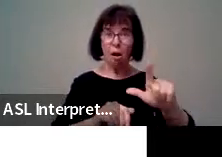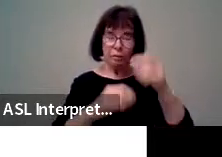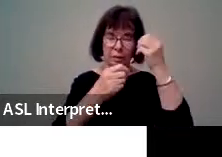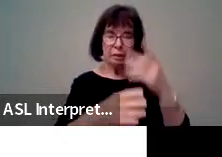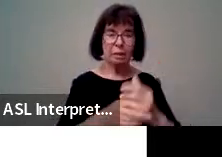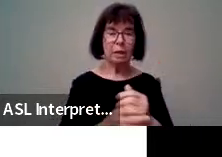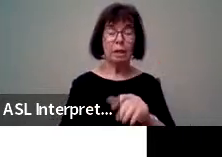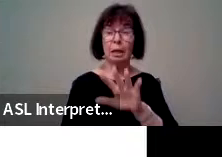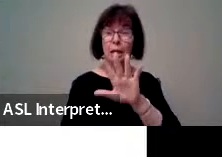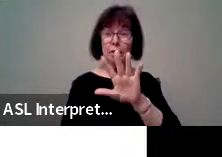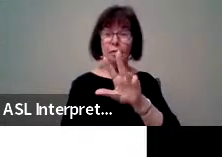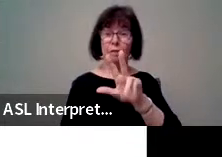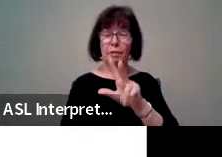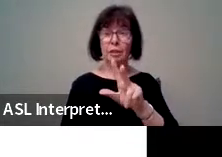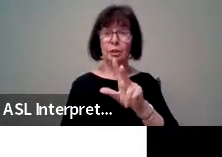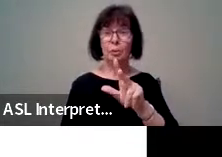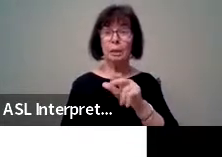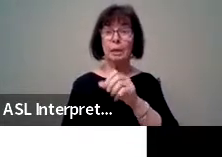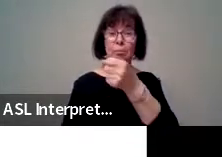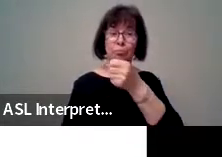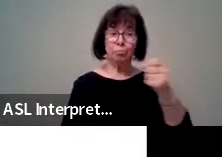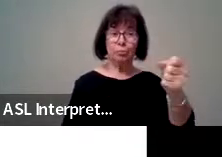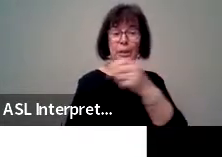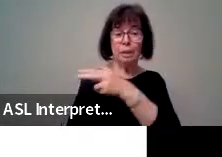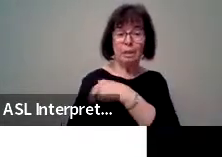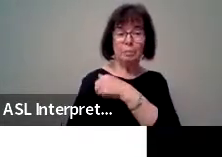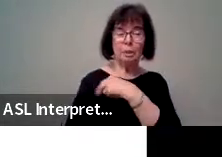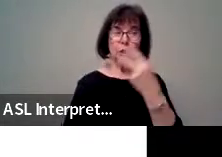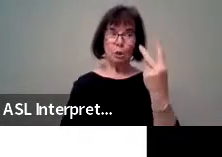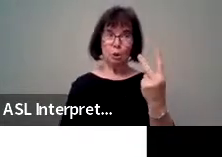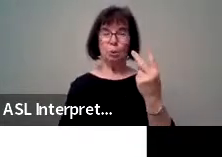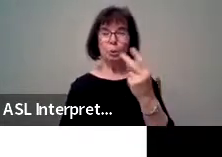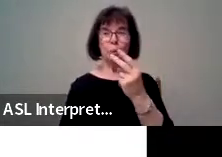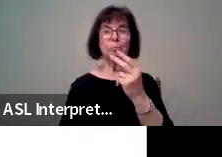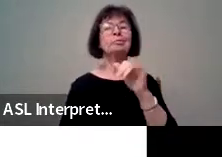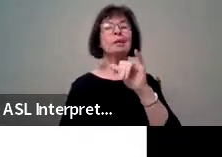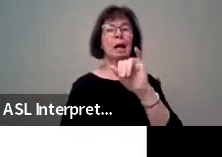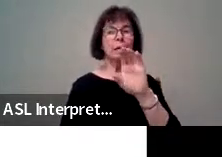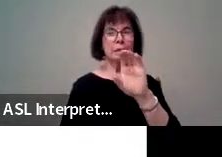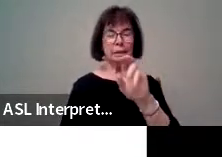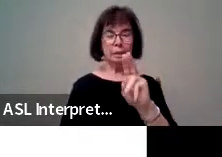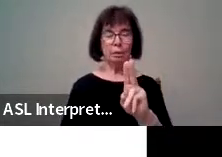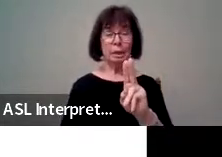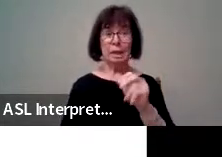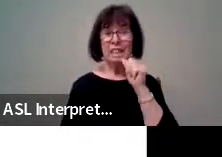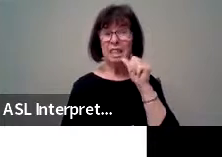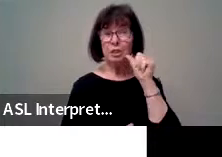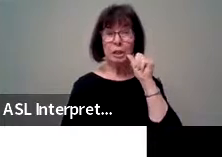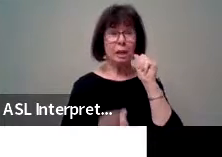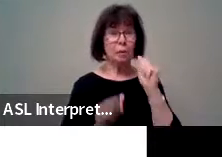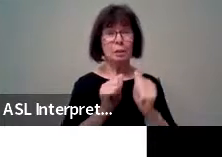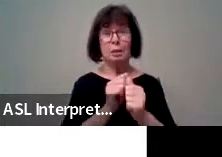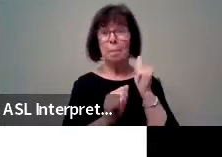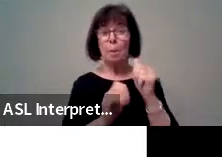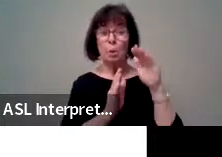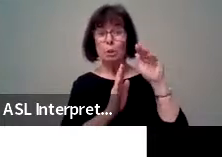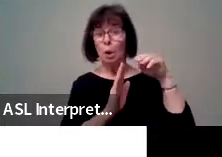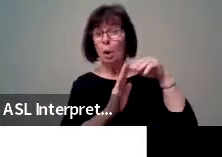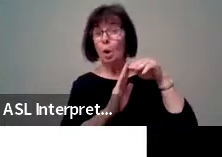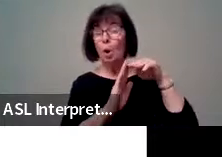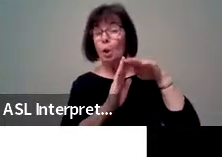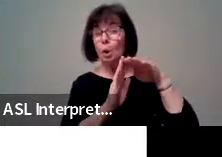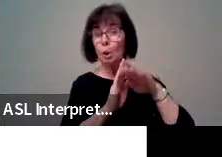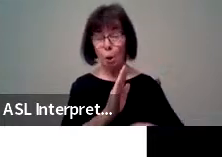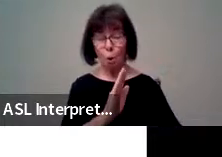53 people in the hospital, 2 in the intensive care unit. We were actually yesterday at our all-time low of intensive care